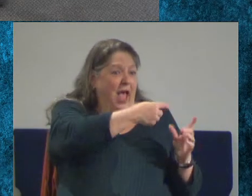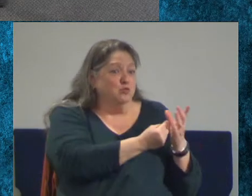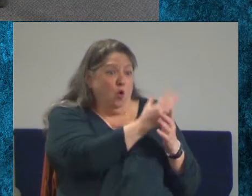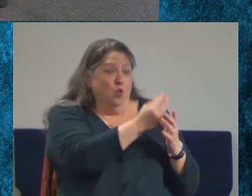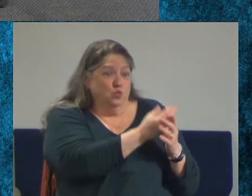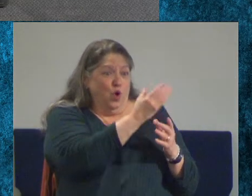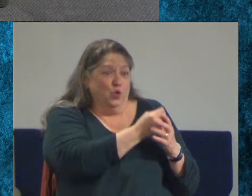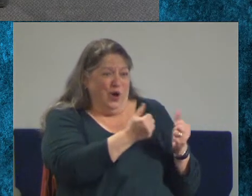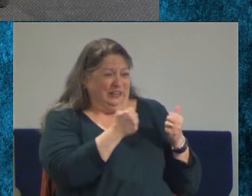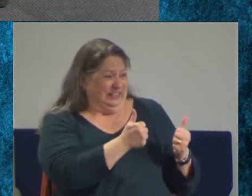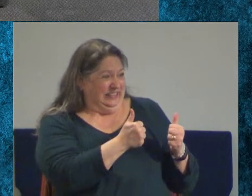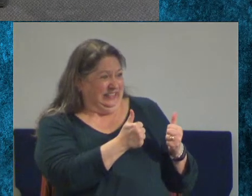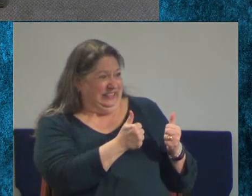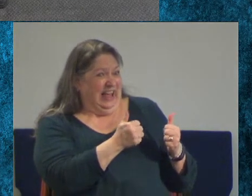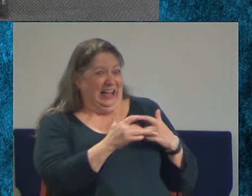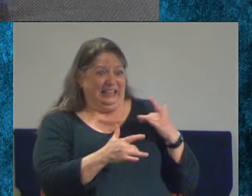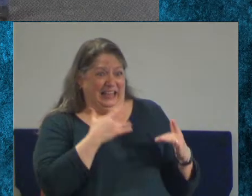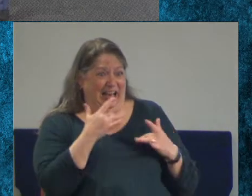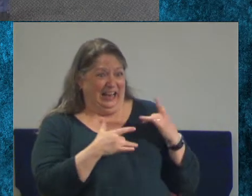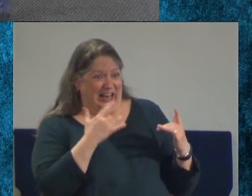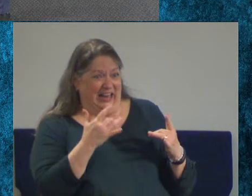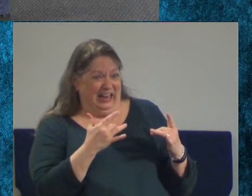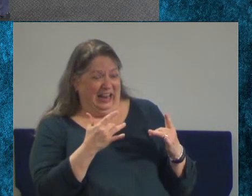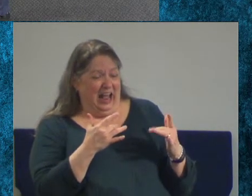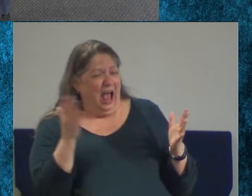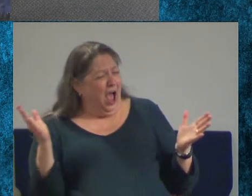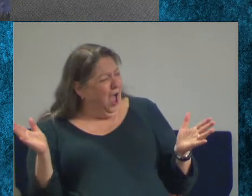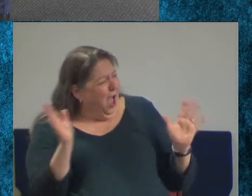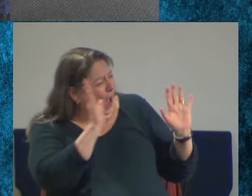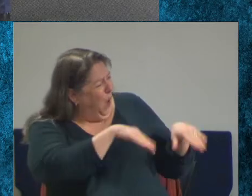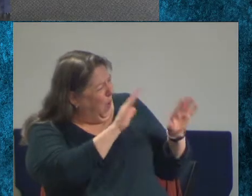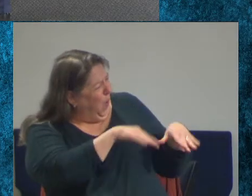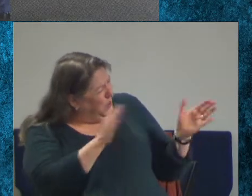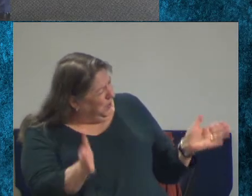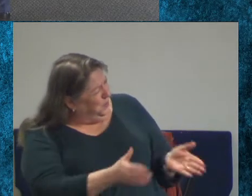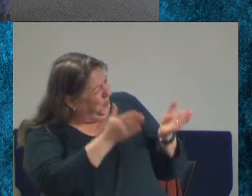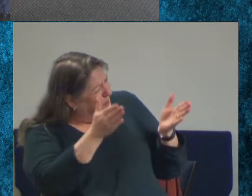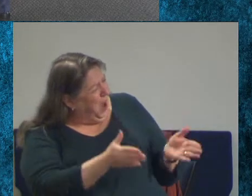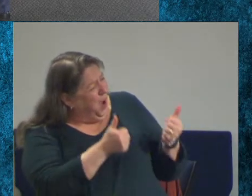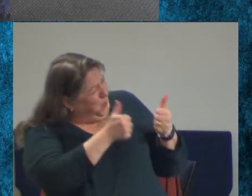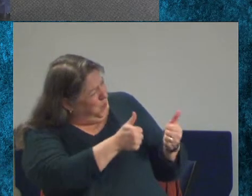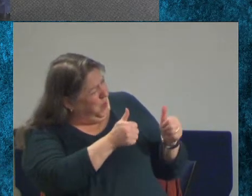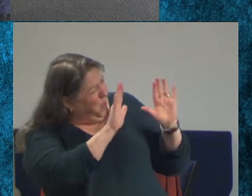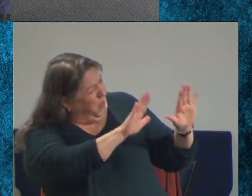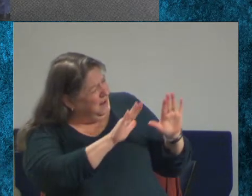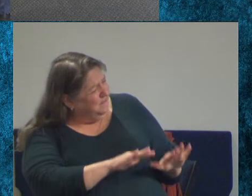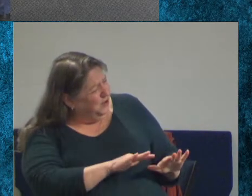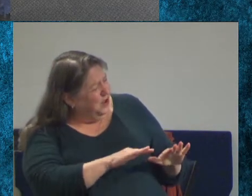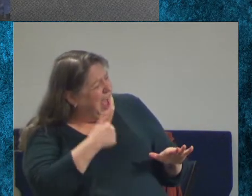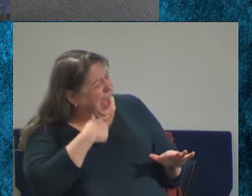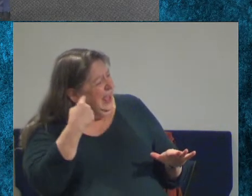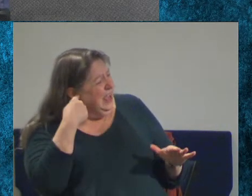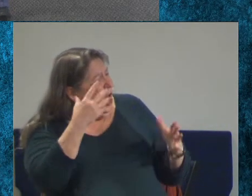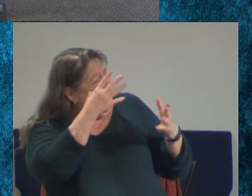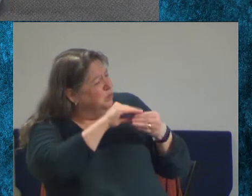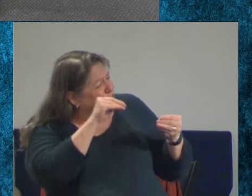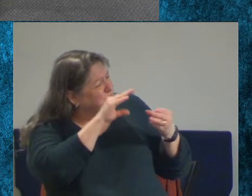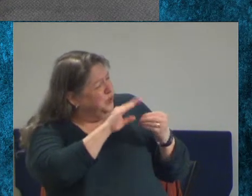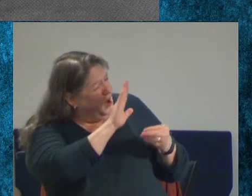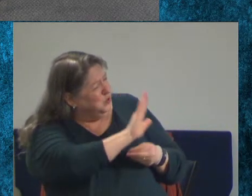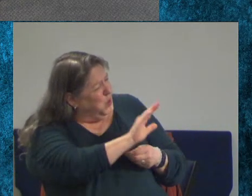learning. And so he's thankful for that. So he's setting the stage for the gist of his letter. And then I want you that in doing that,